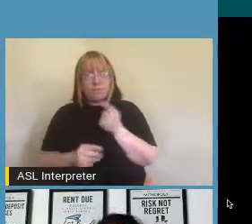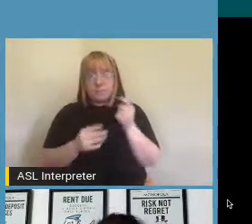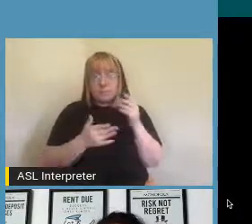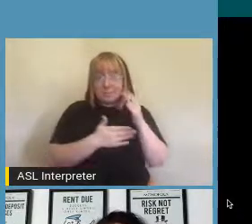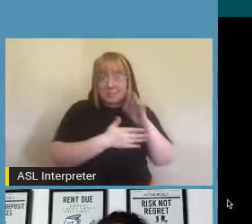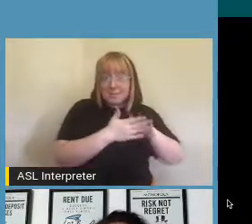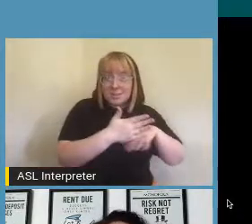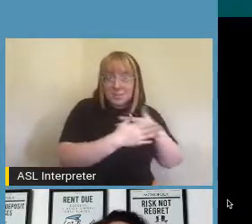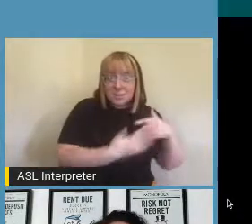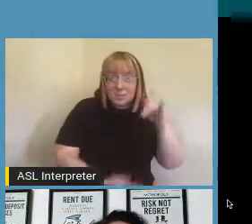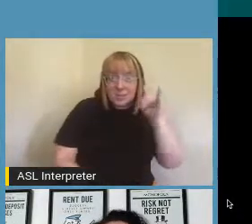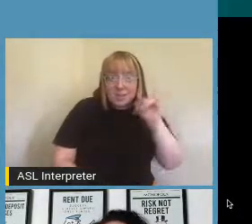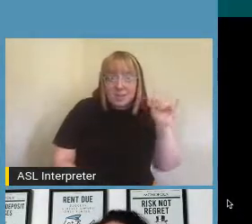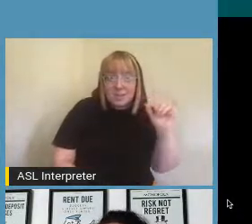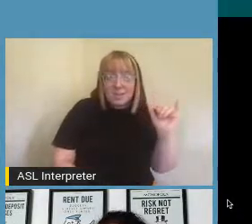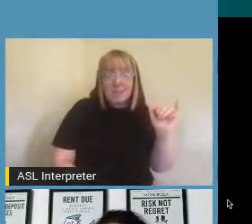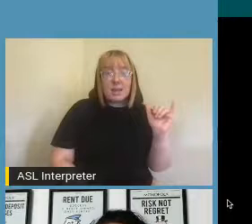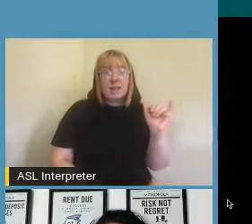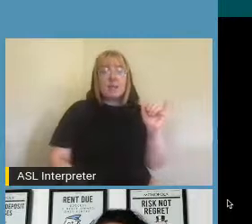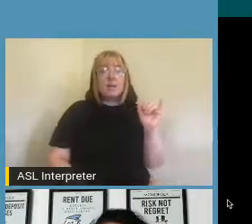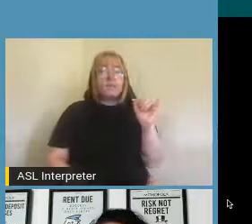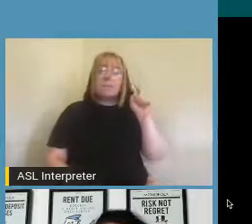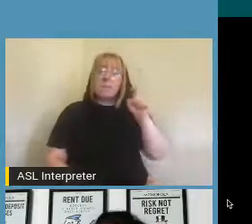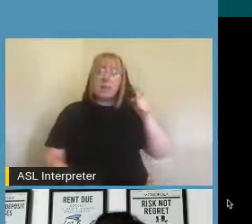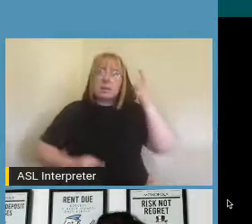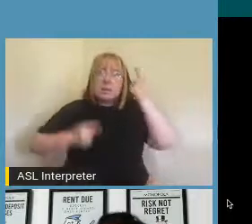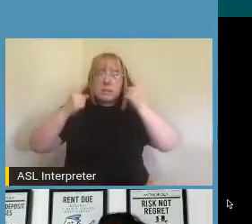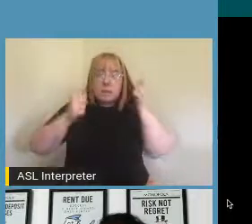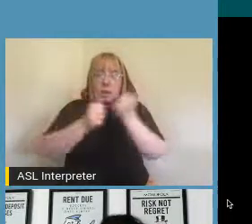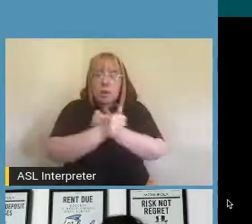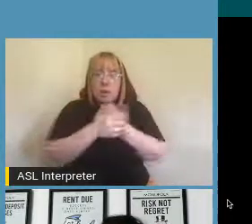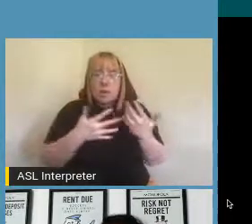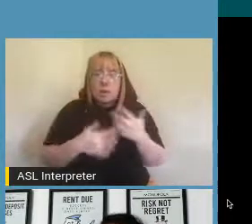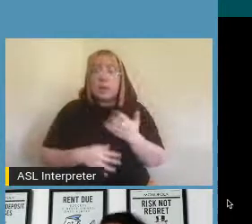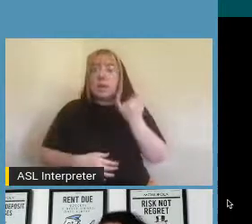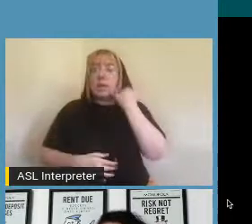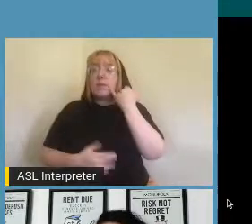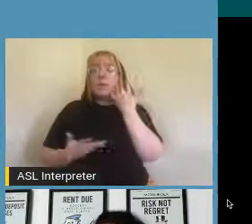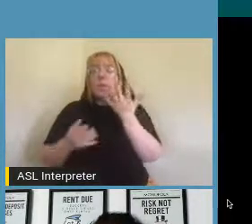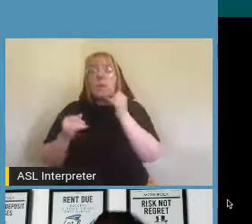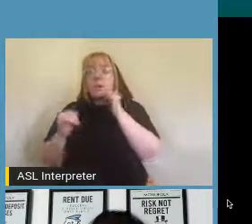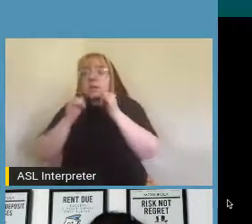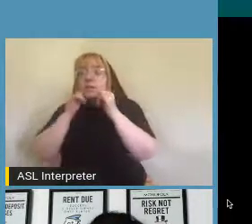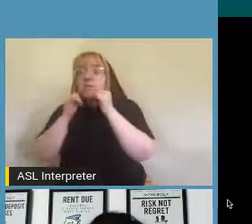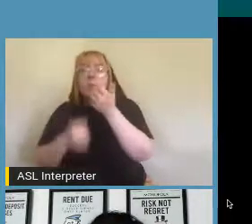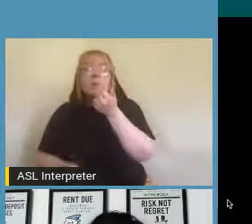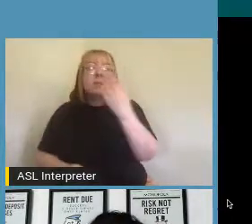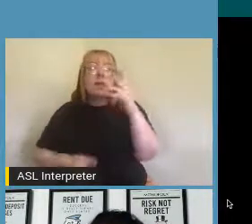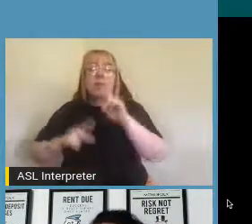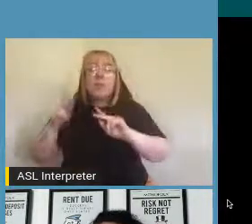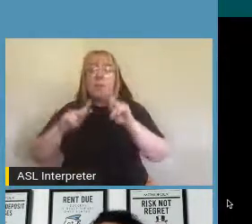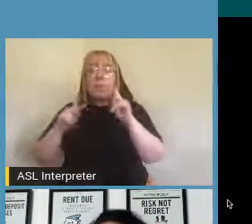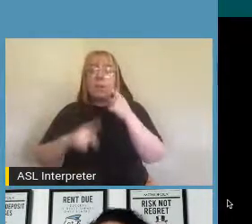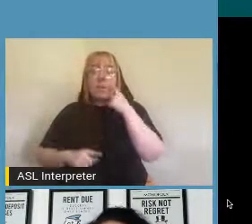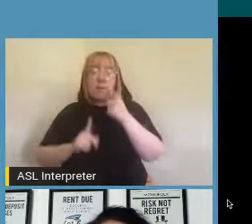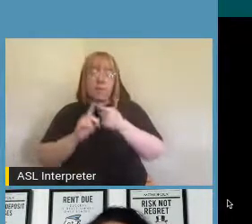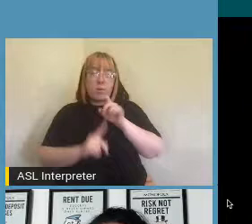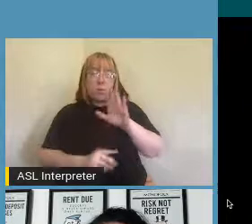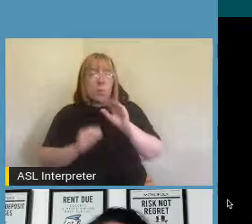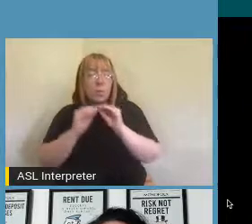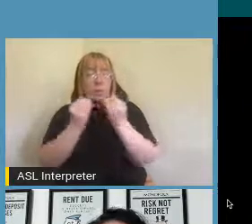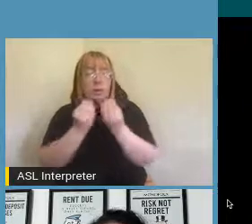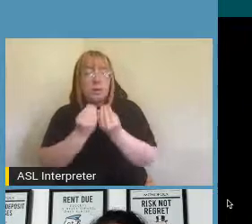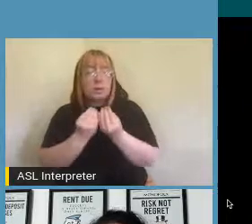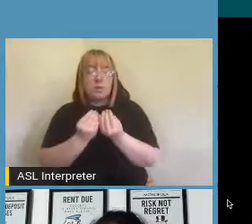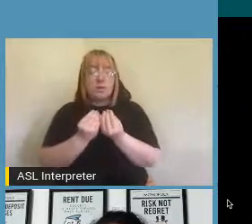right? When you are working in looking to interview maybe several people across your organization,